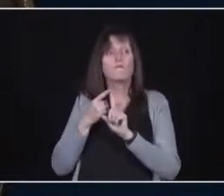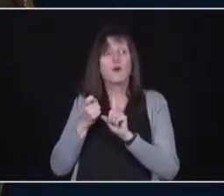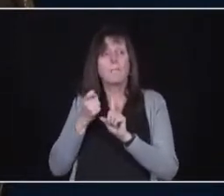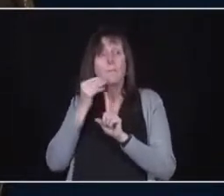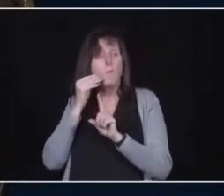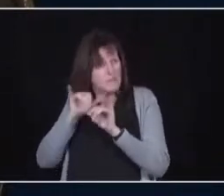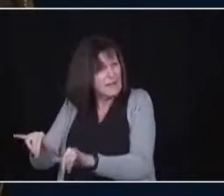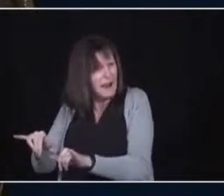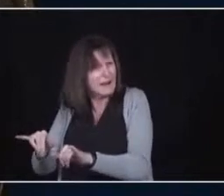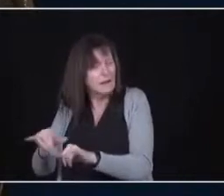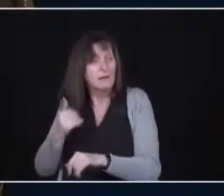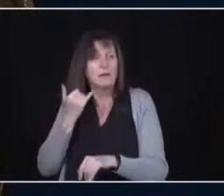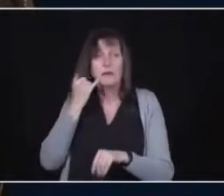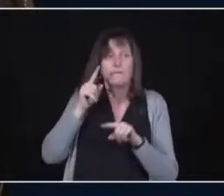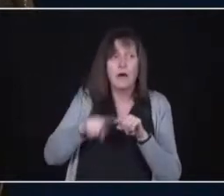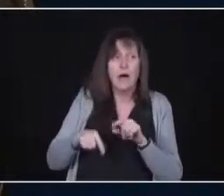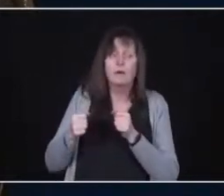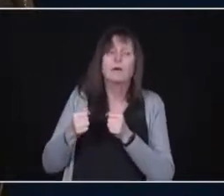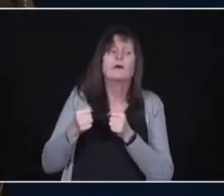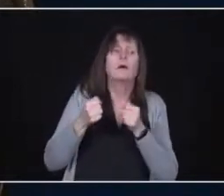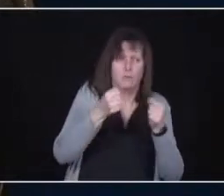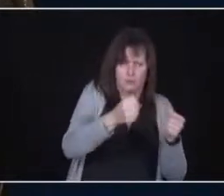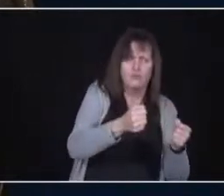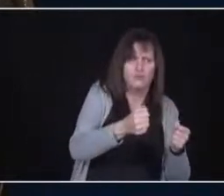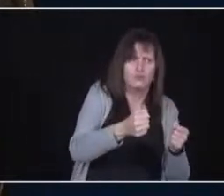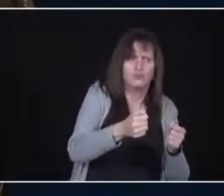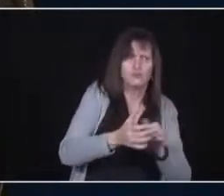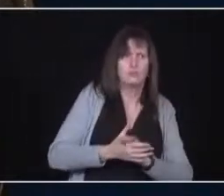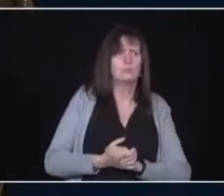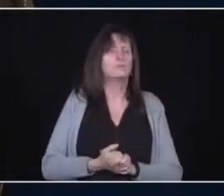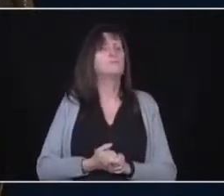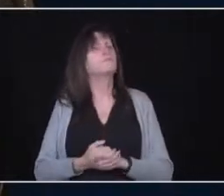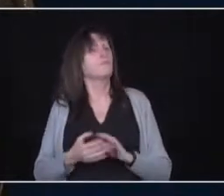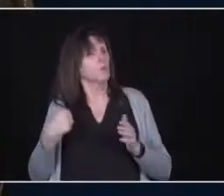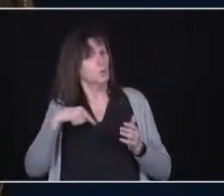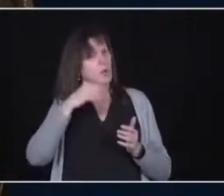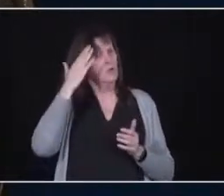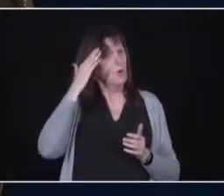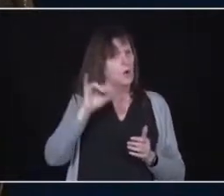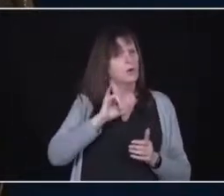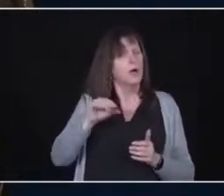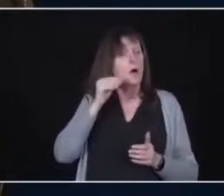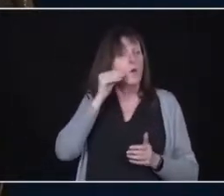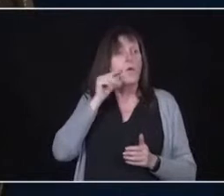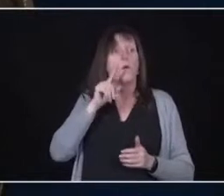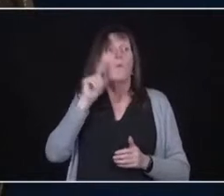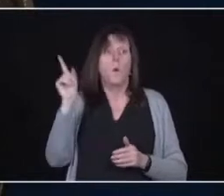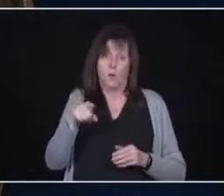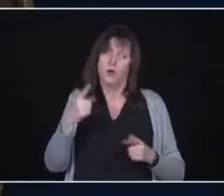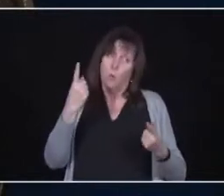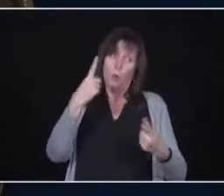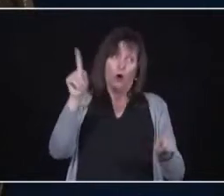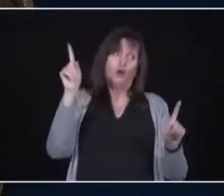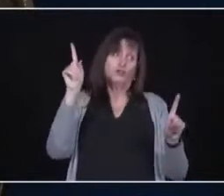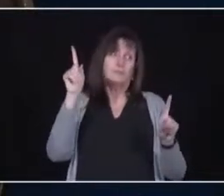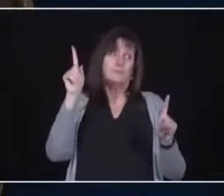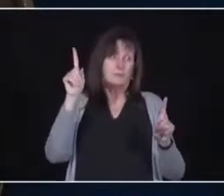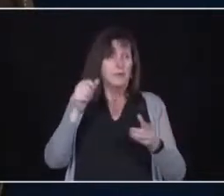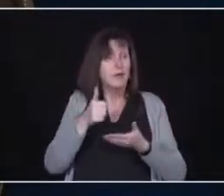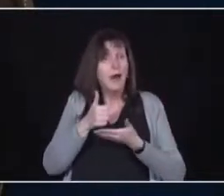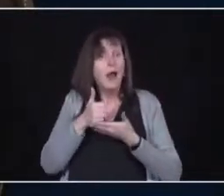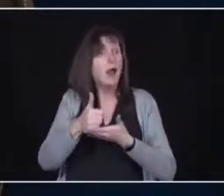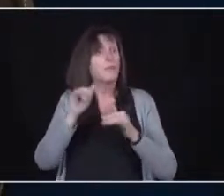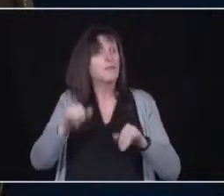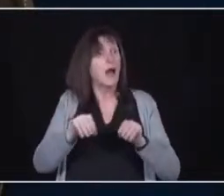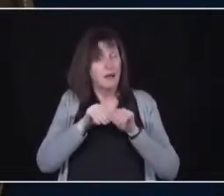orders work. We've seen their success in slowing down the spread of the virus and saving lives. It